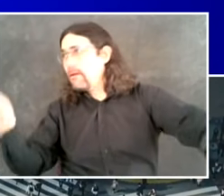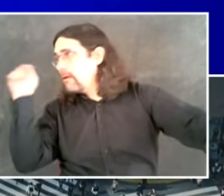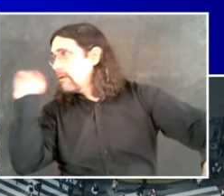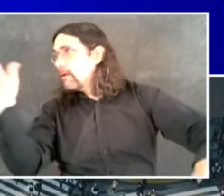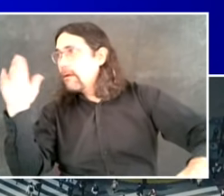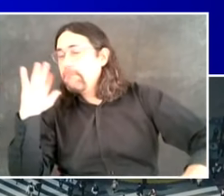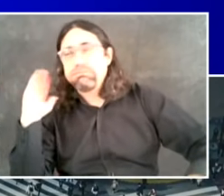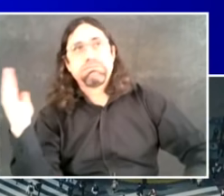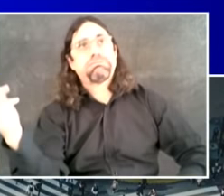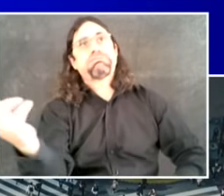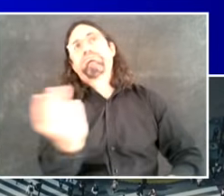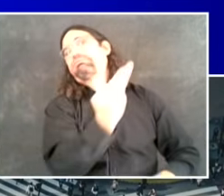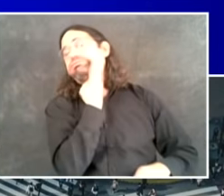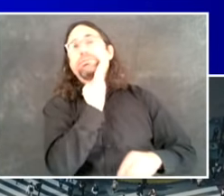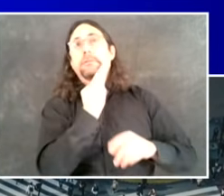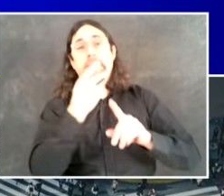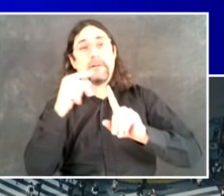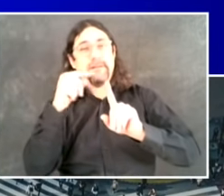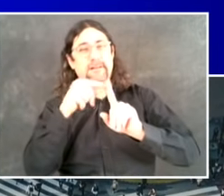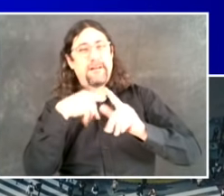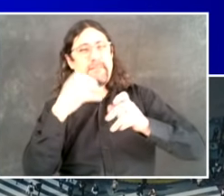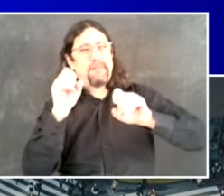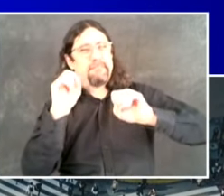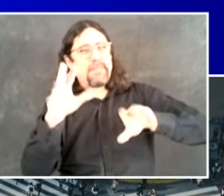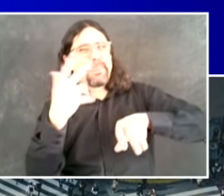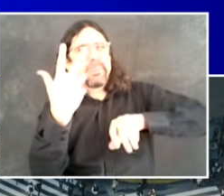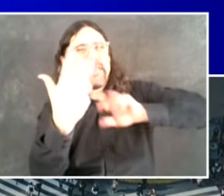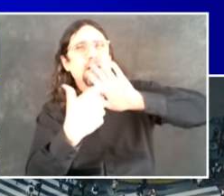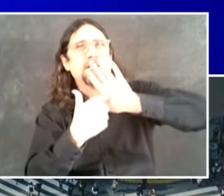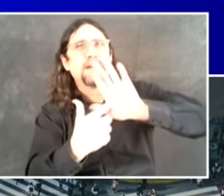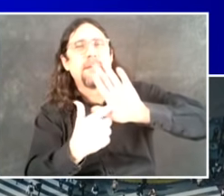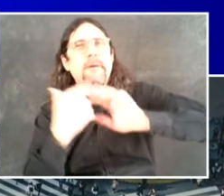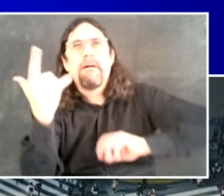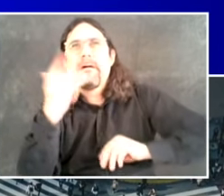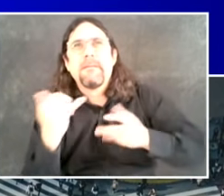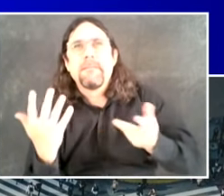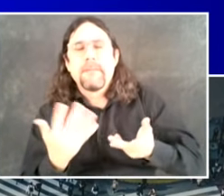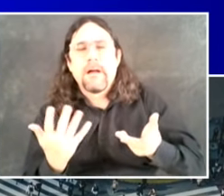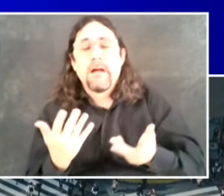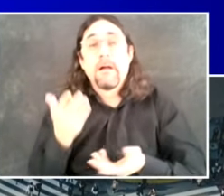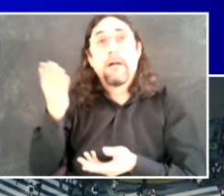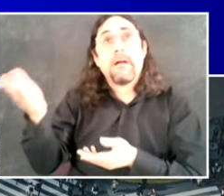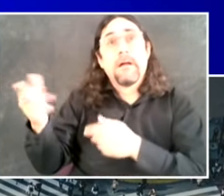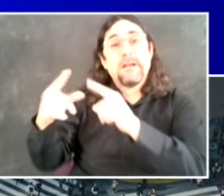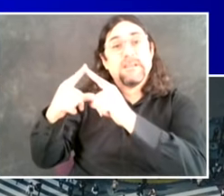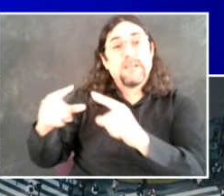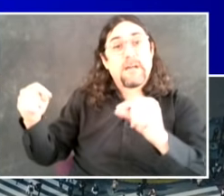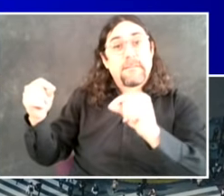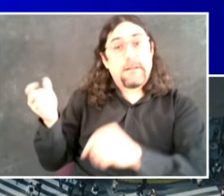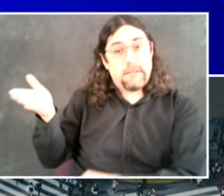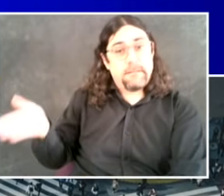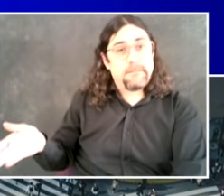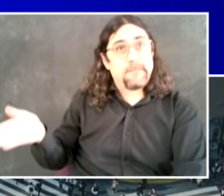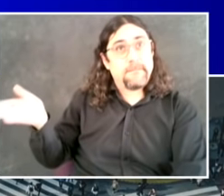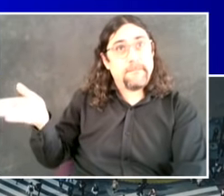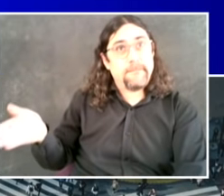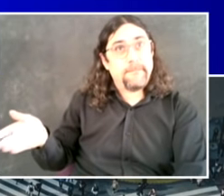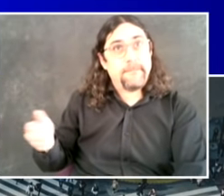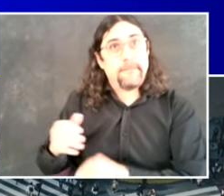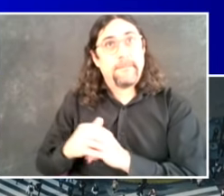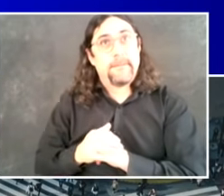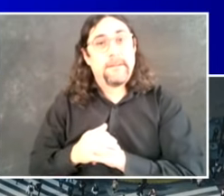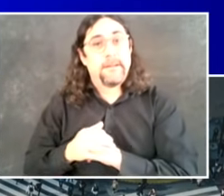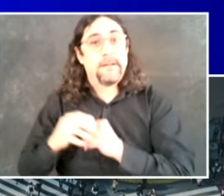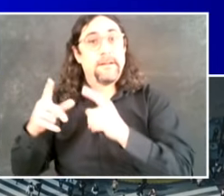Japan, and the lesson of Japan is don't come back too early. This is a